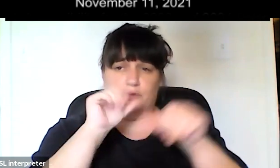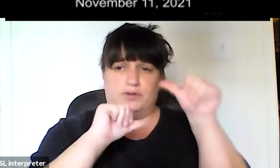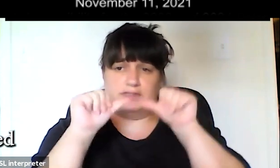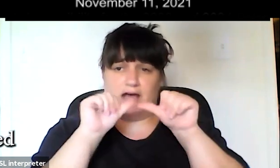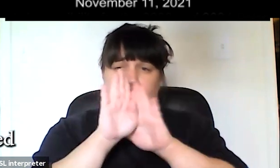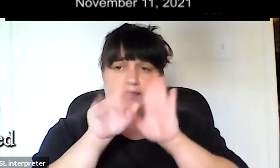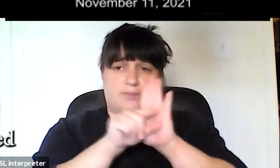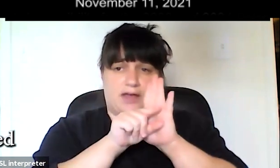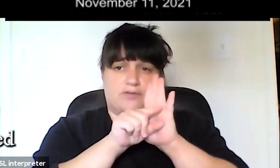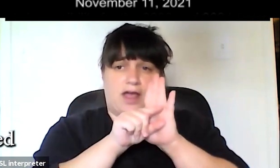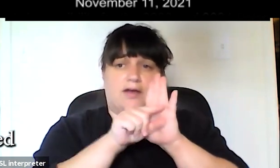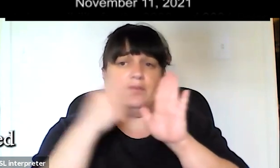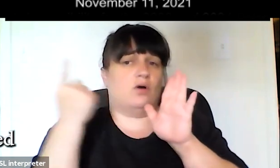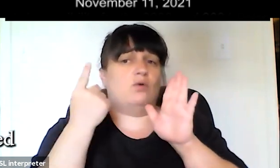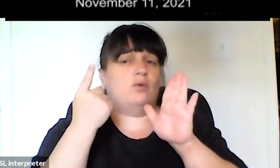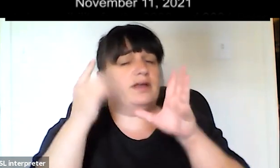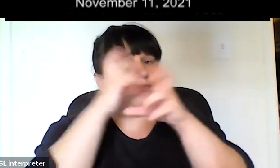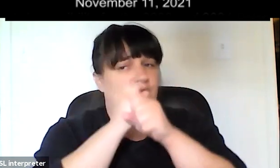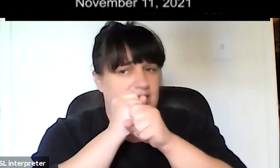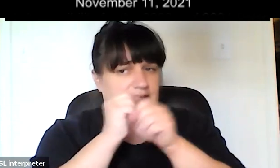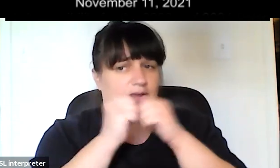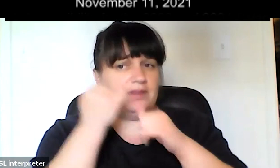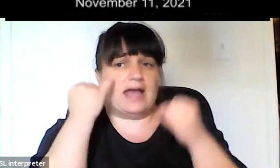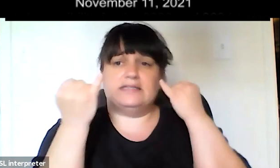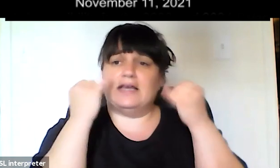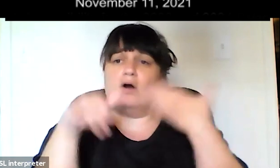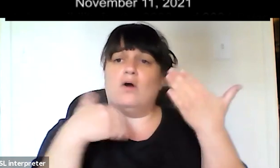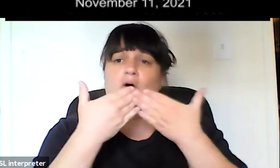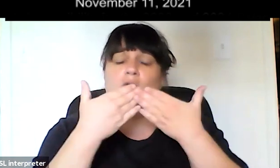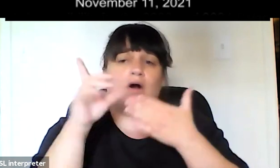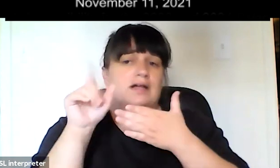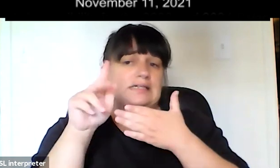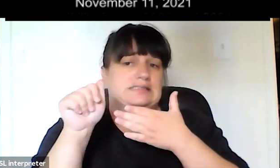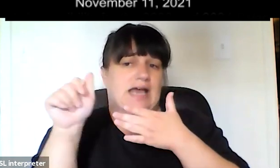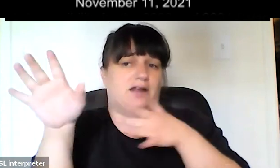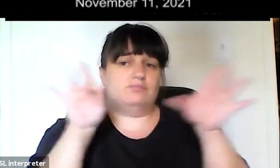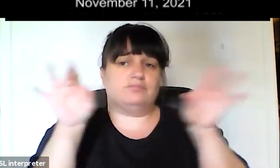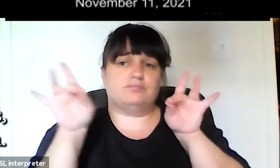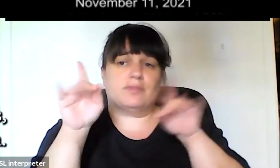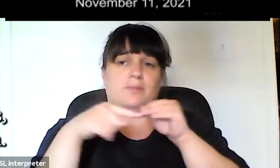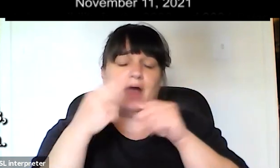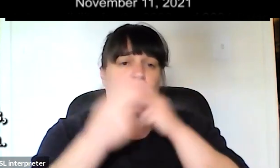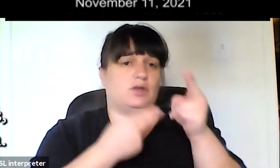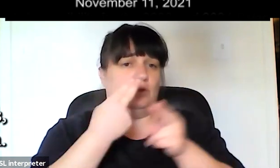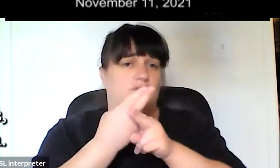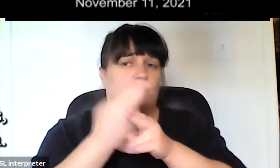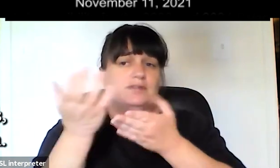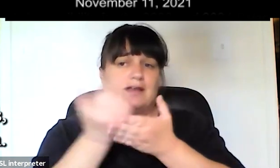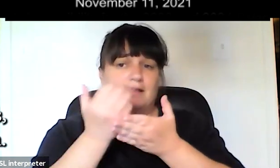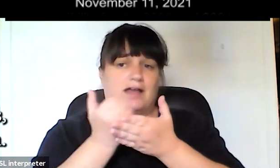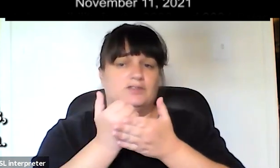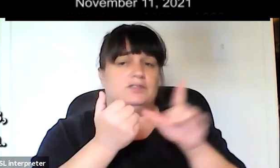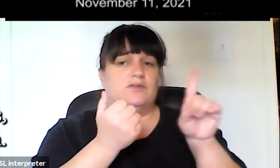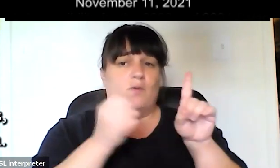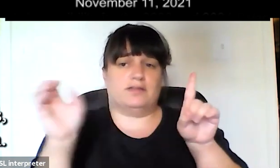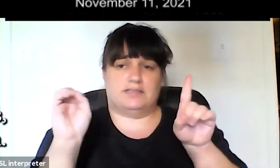background, and I've always sort of been fascinated with this idea that all of the data that we get of the universe is just a collection of ones and